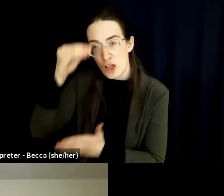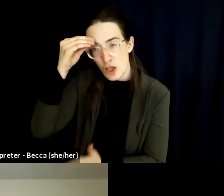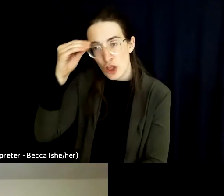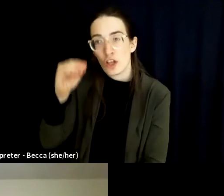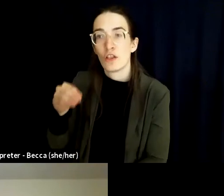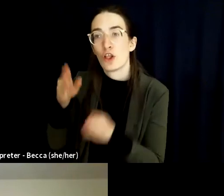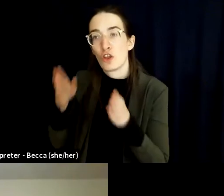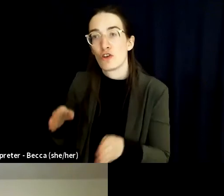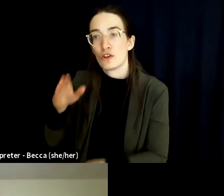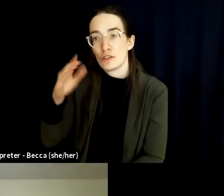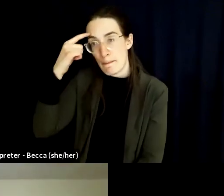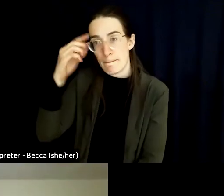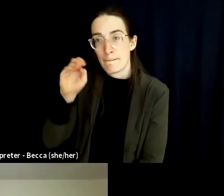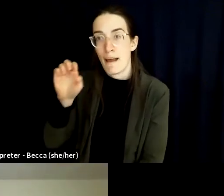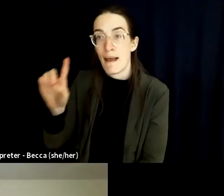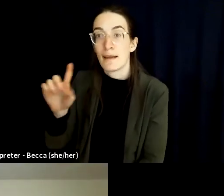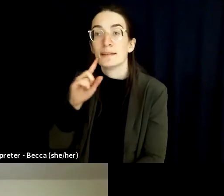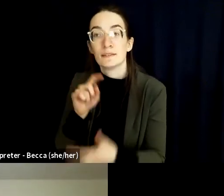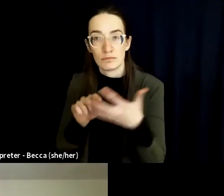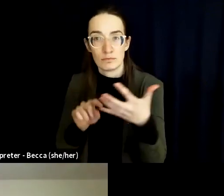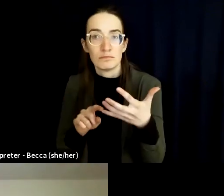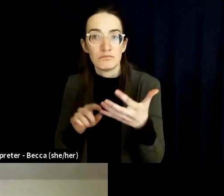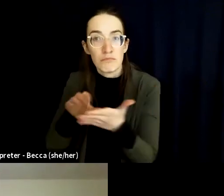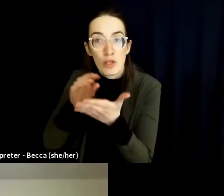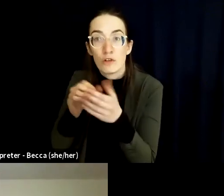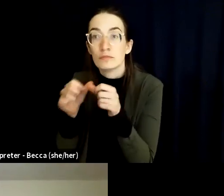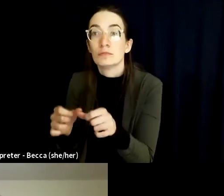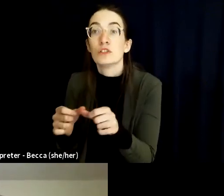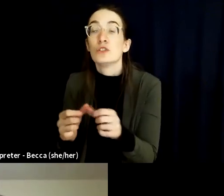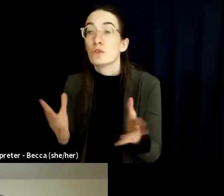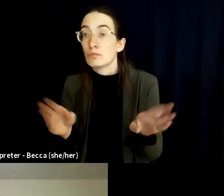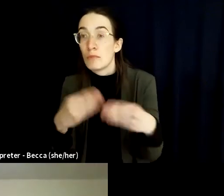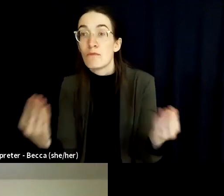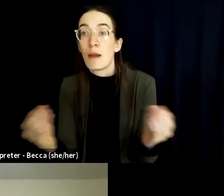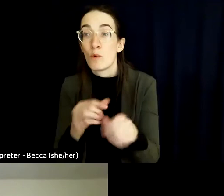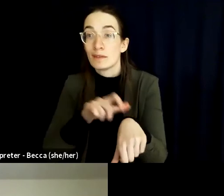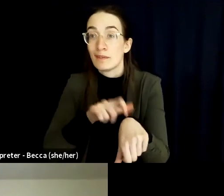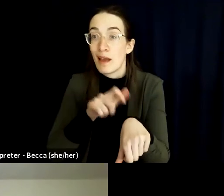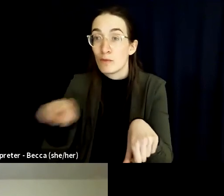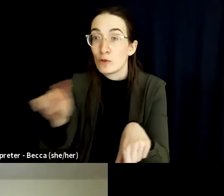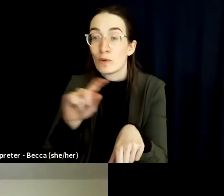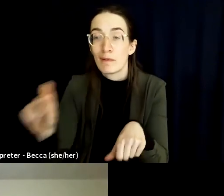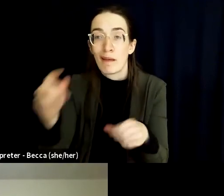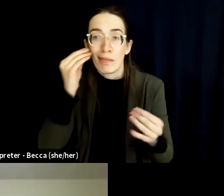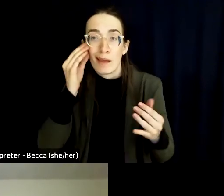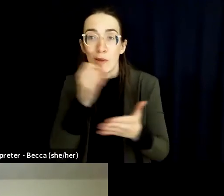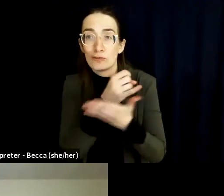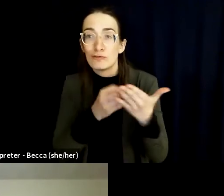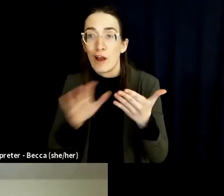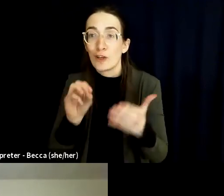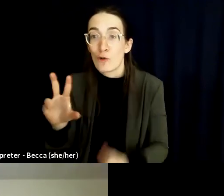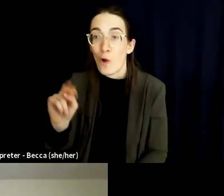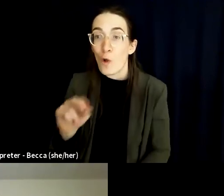Um, so we'll give some more time for you to think about and draw out your own dimensions